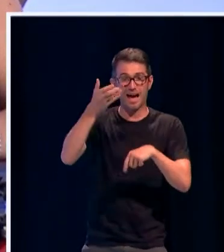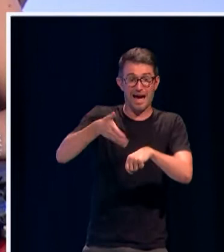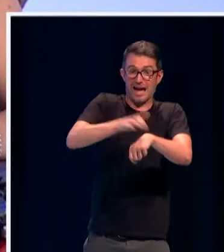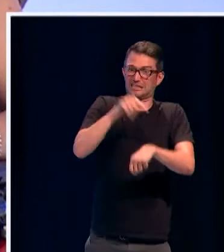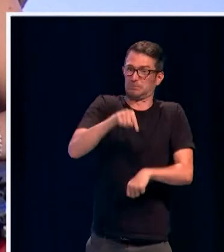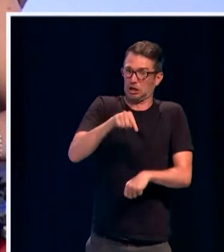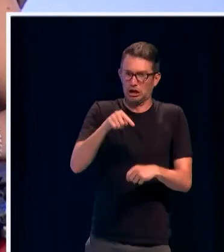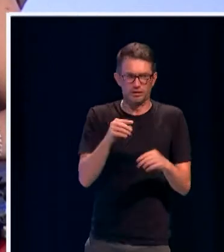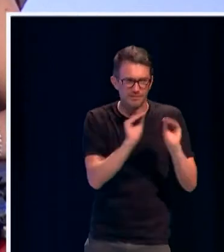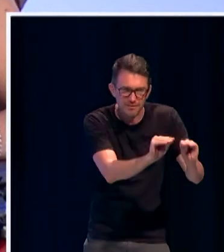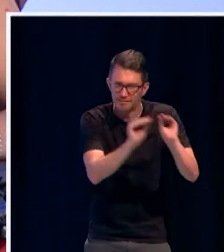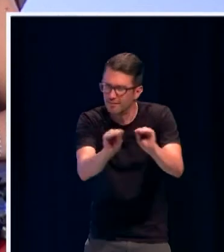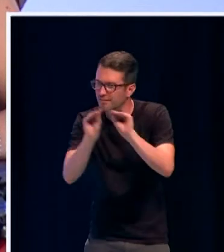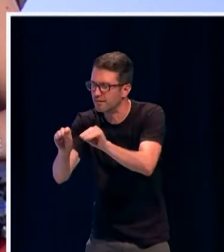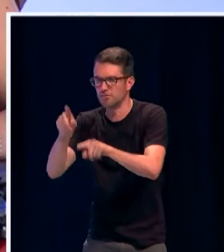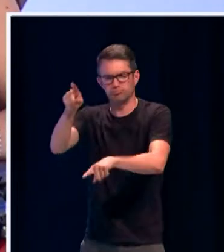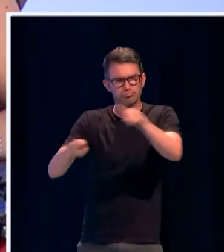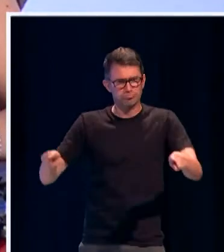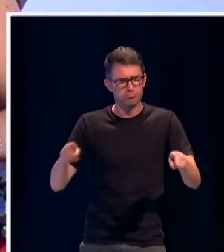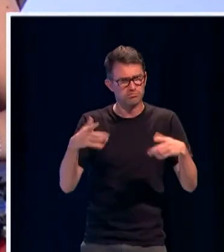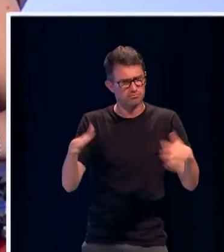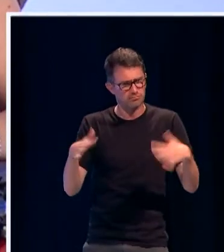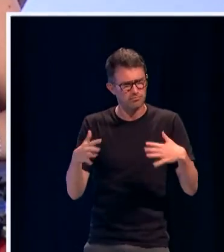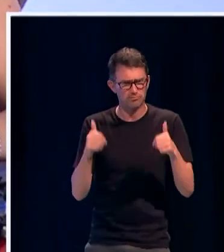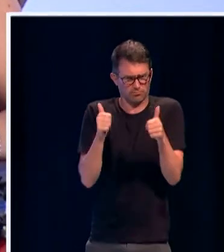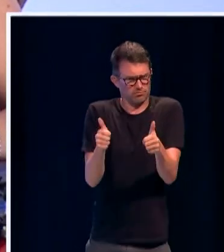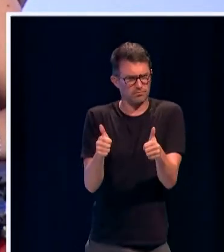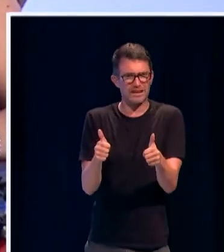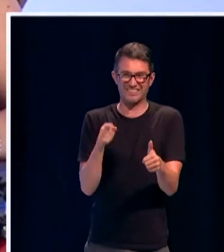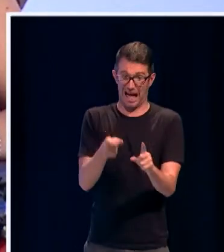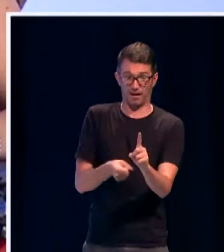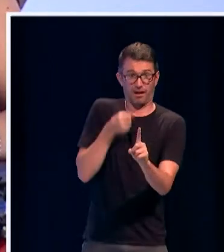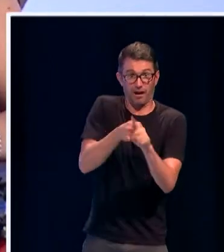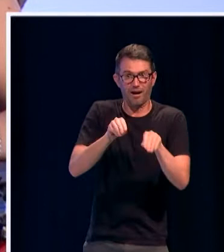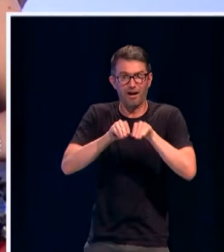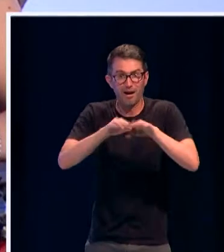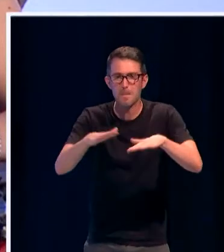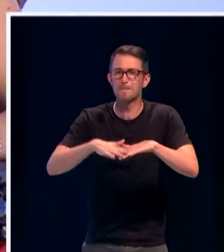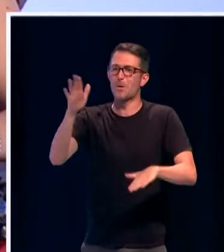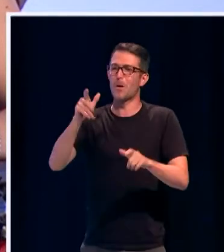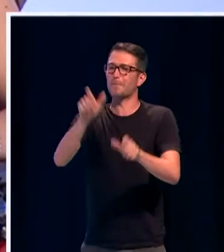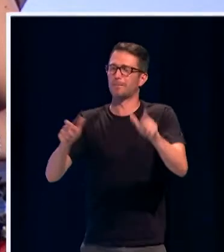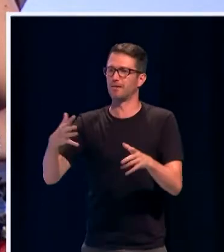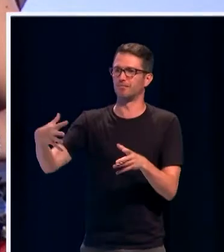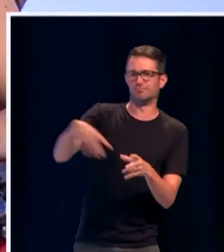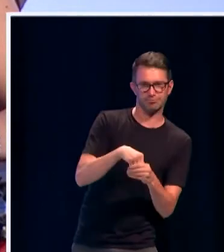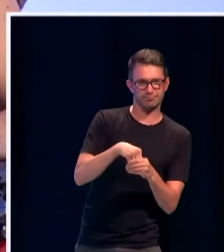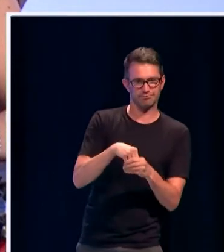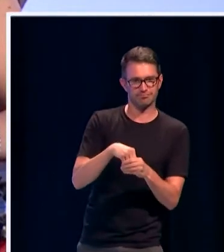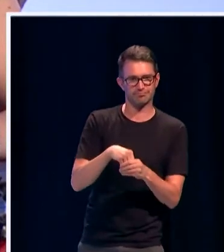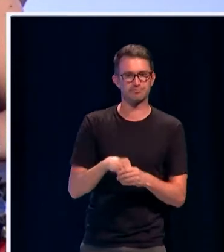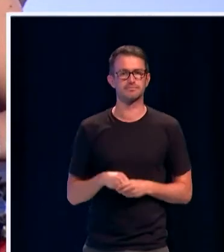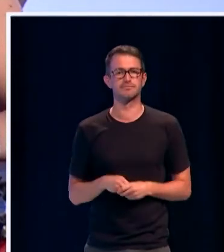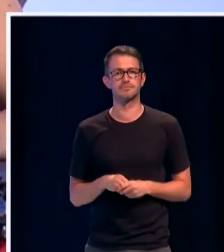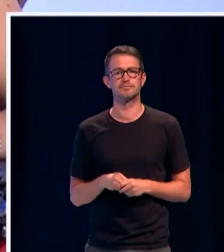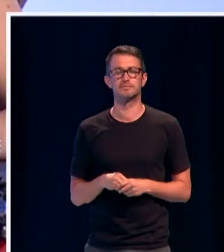I will propose to go straight away to the questions that the audience have, so in order to have an interactive